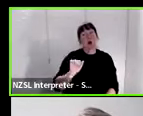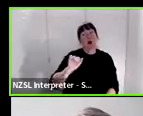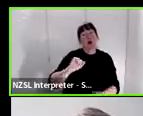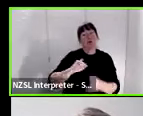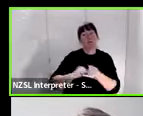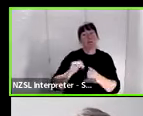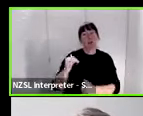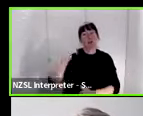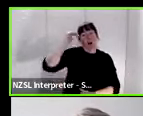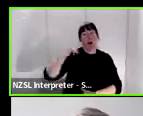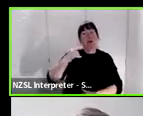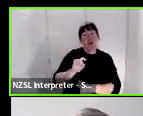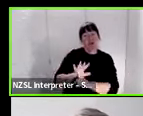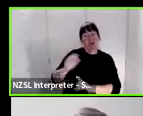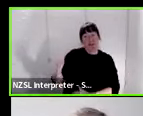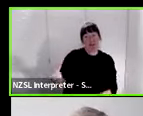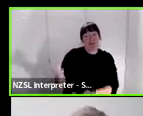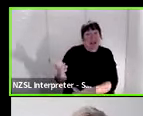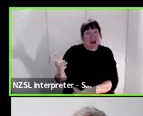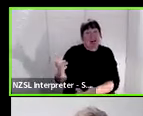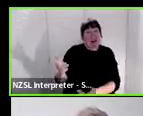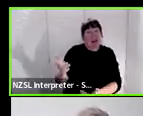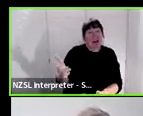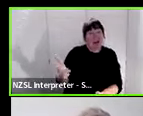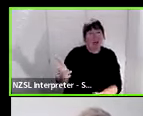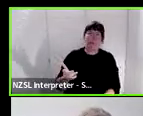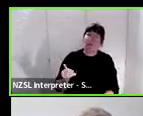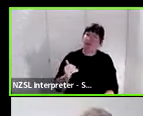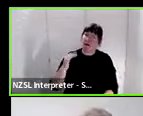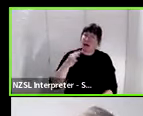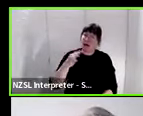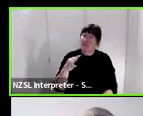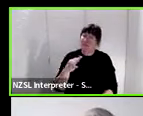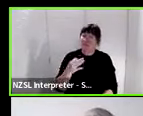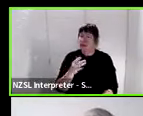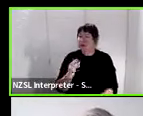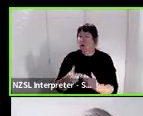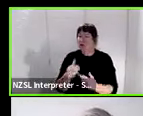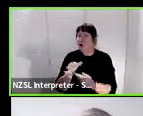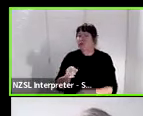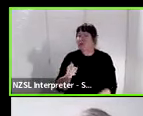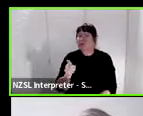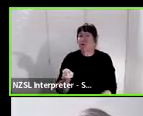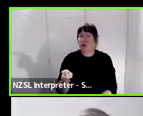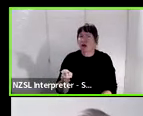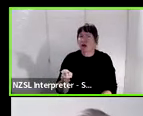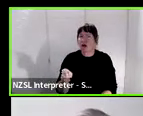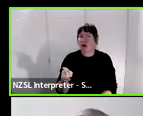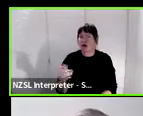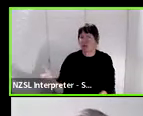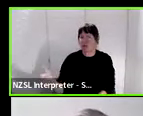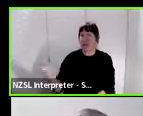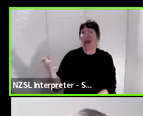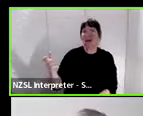herself. It's so dangerous. Yeah, but she's got no choice. Yeah, I mean, certainly the